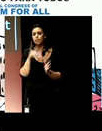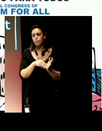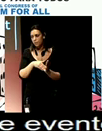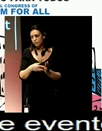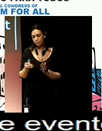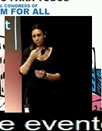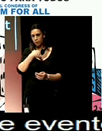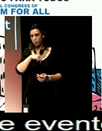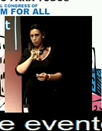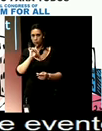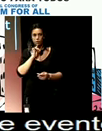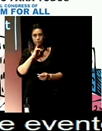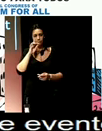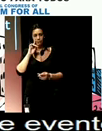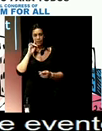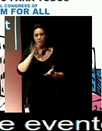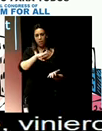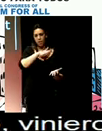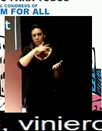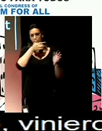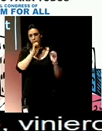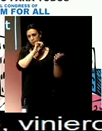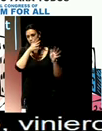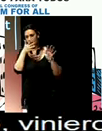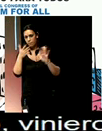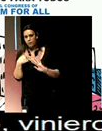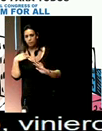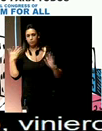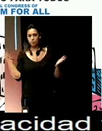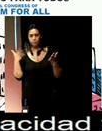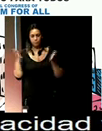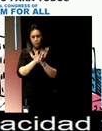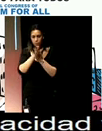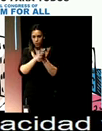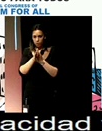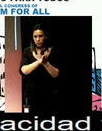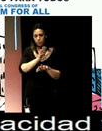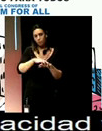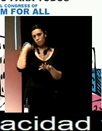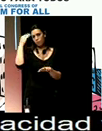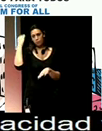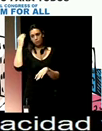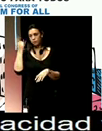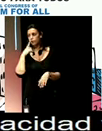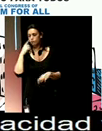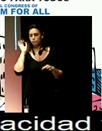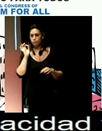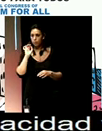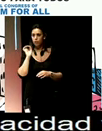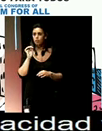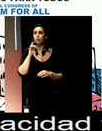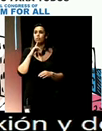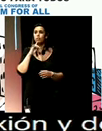20,000 disabled people assisted, and it was an event that encouraged us a lot and made